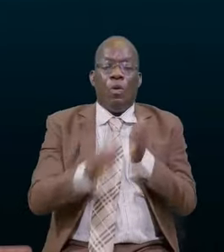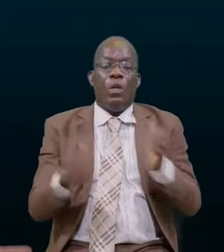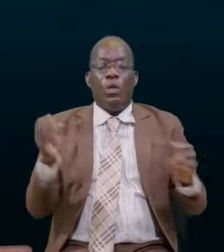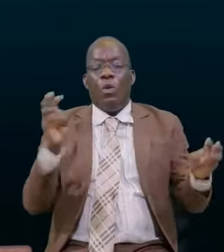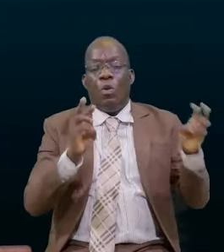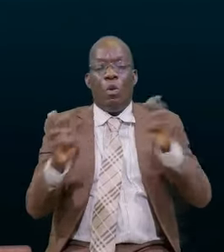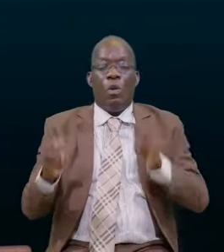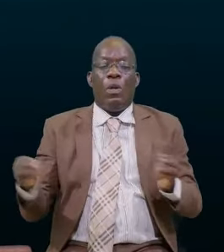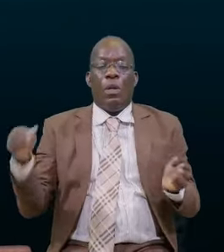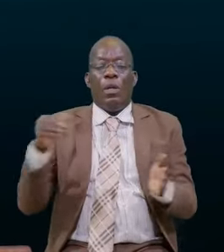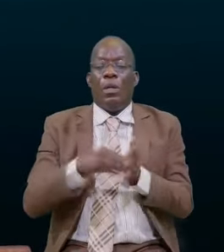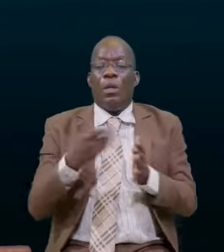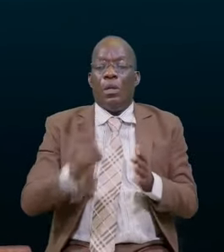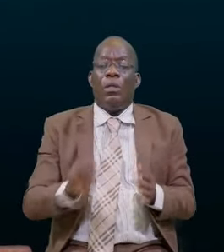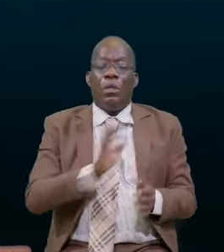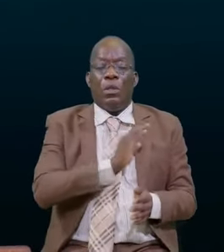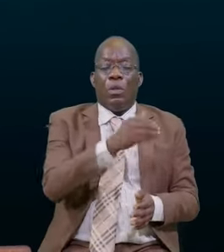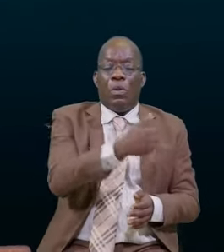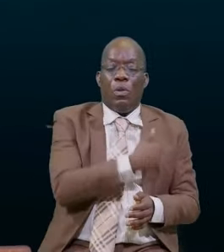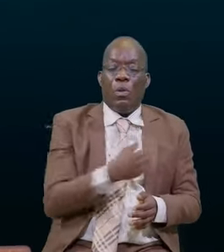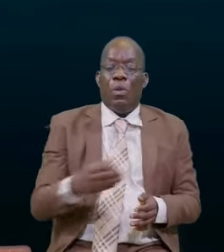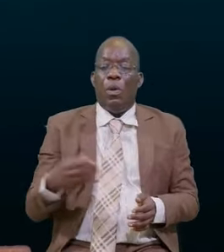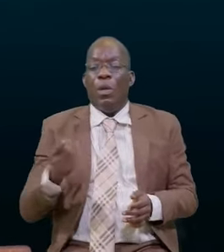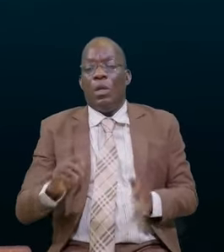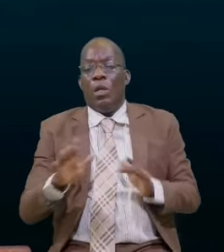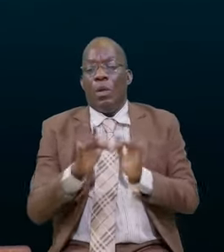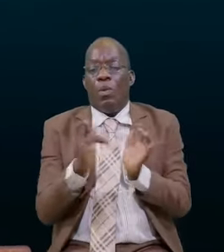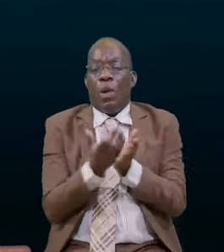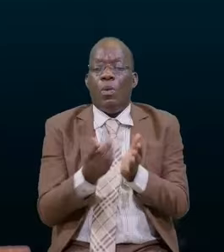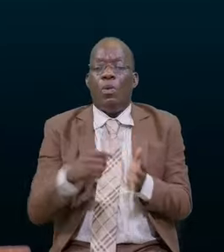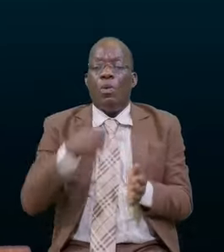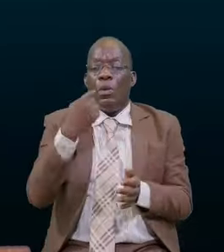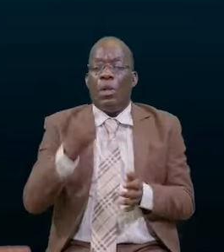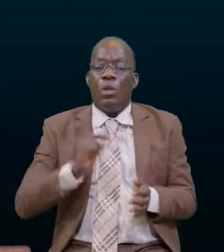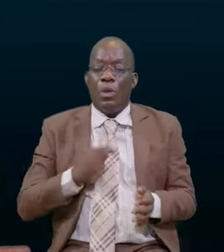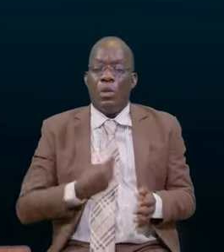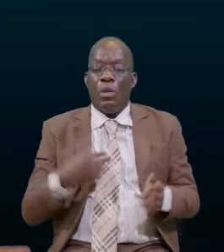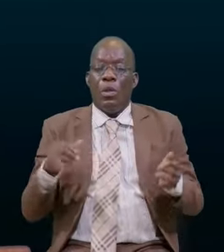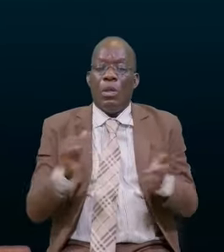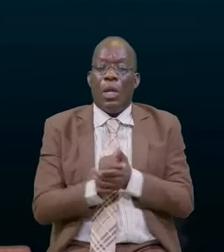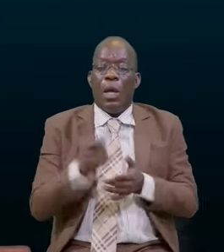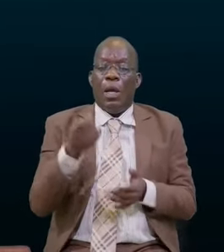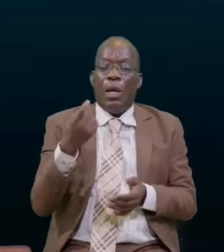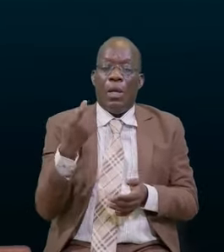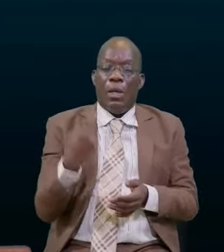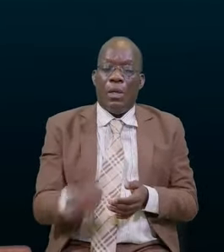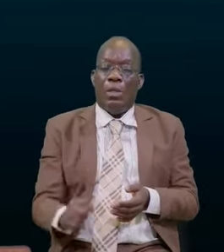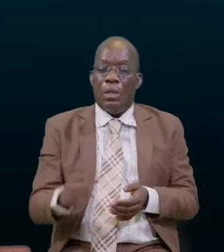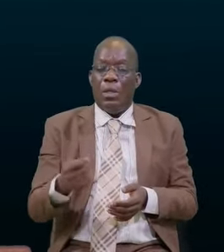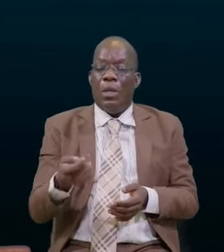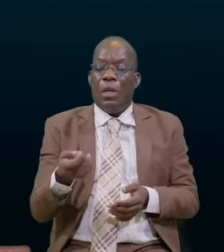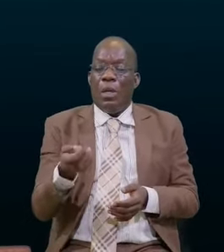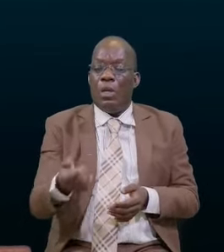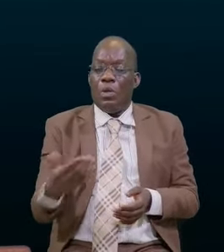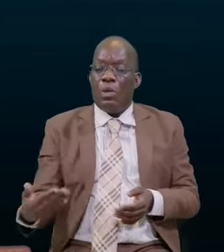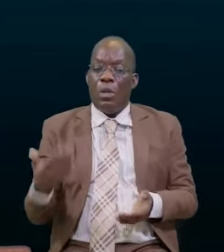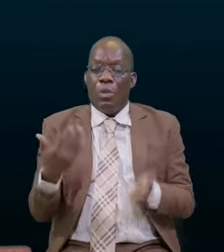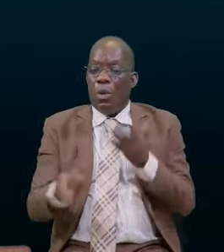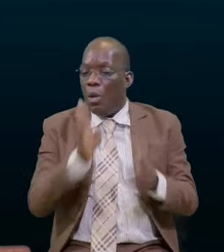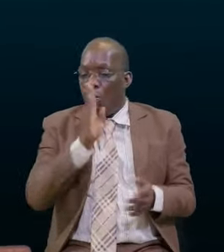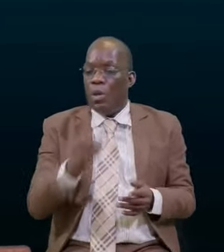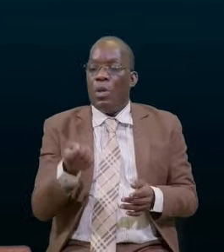soul and the Bible tells us that these little foxes may also be the little false Doctrine little false